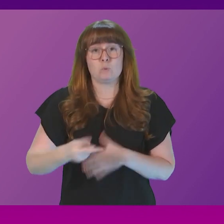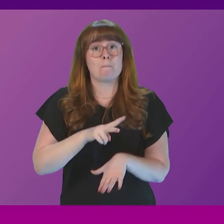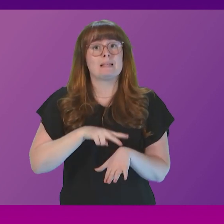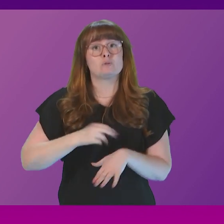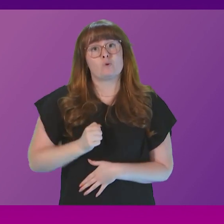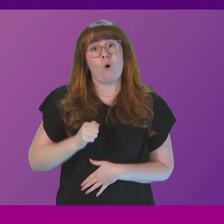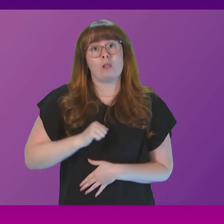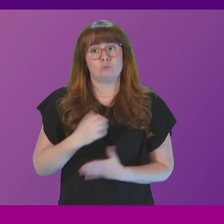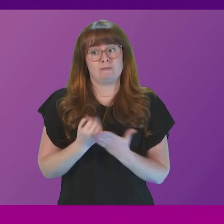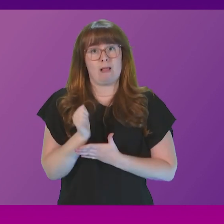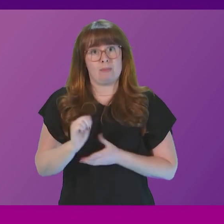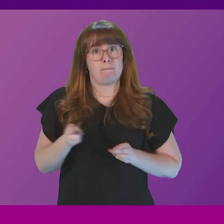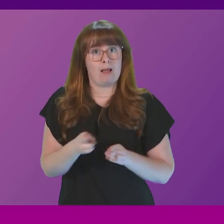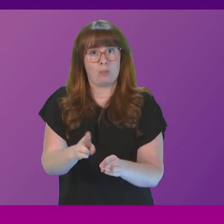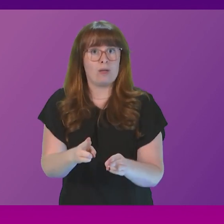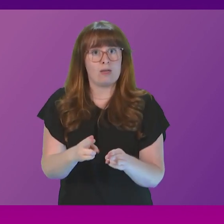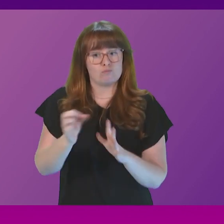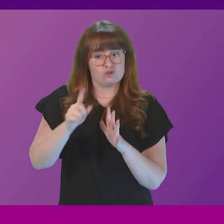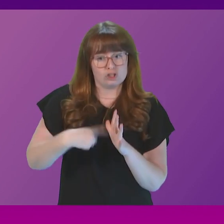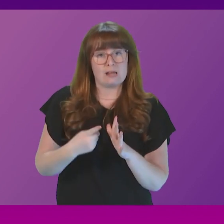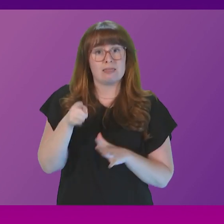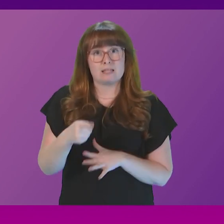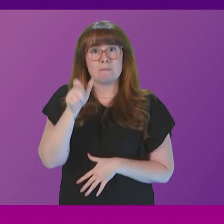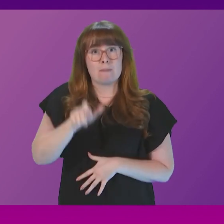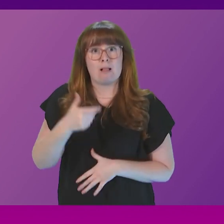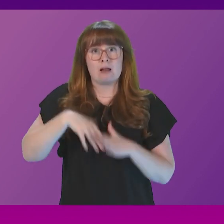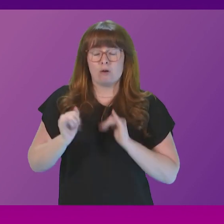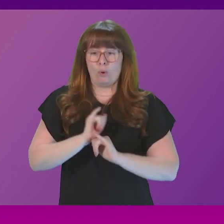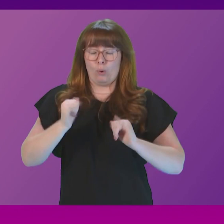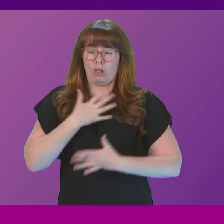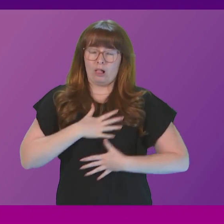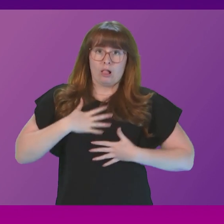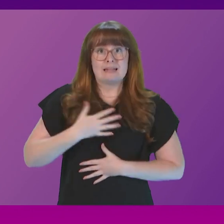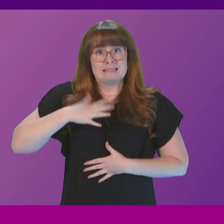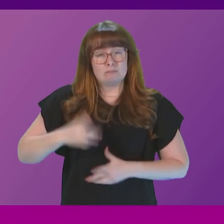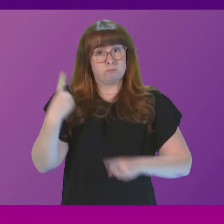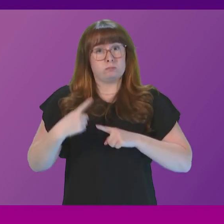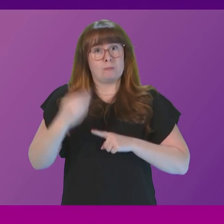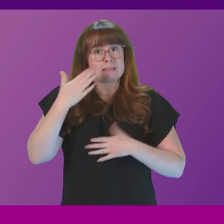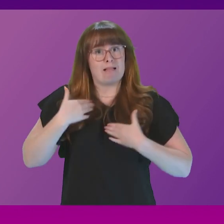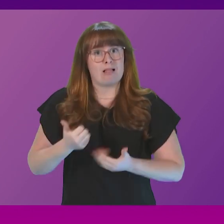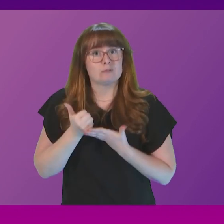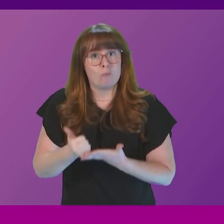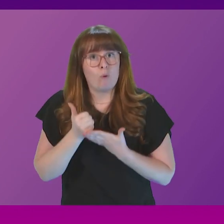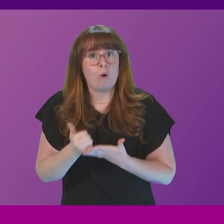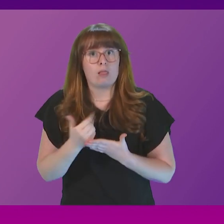support the development of that pathway. And that's for those that are in distress, those that are needing mental health support, who come into contact with Police Scotland,